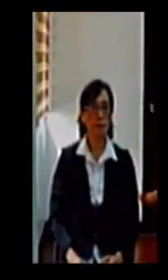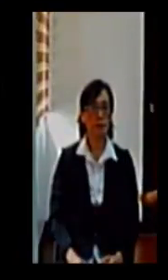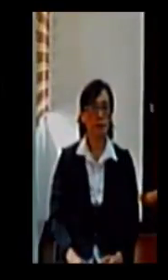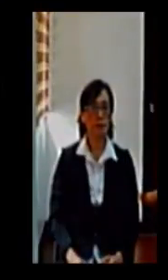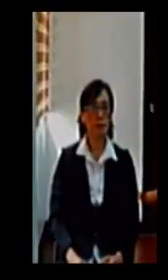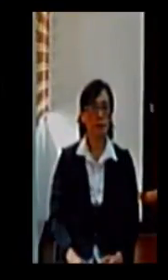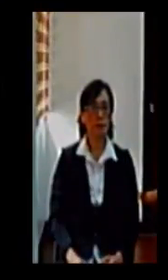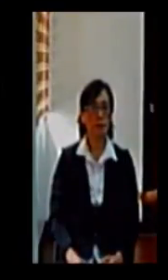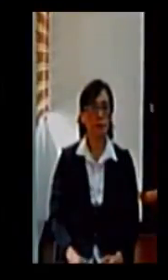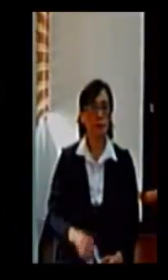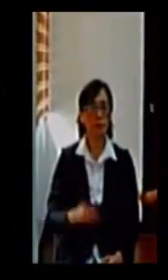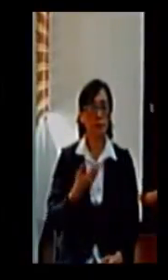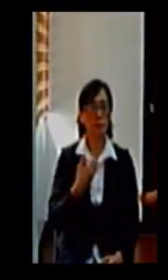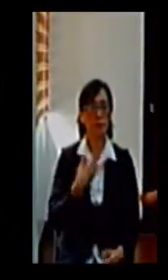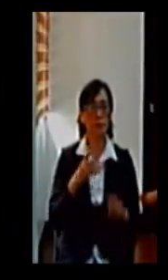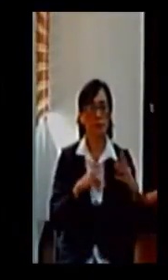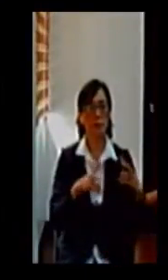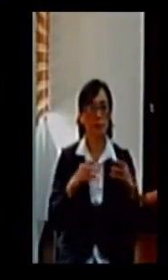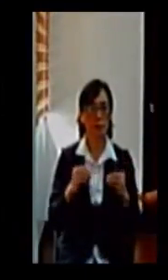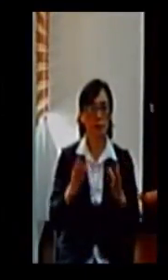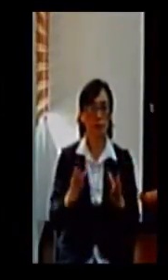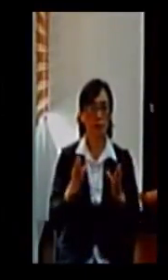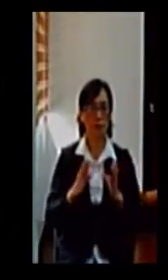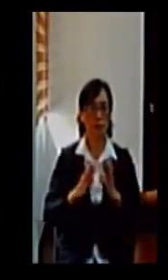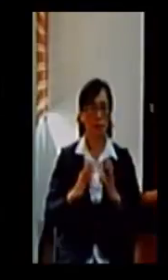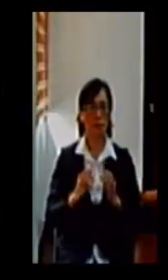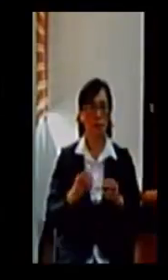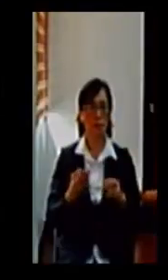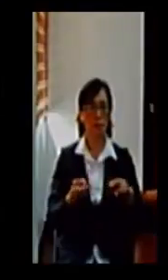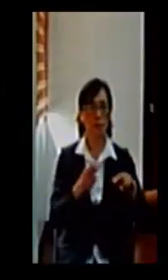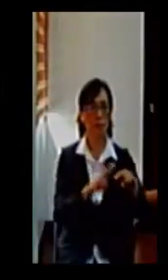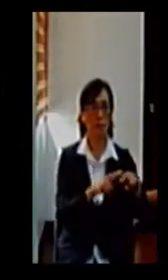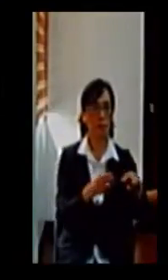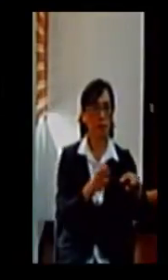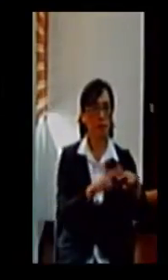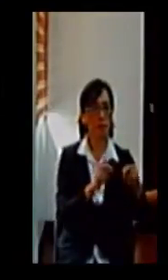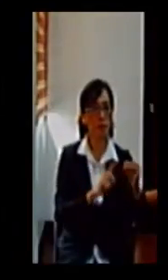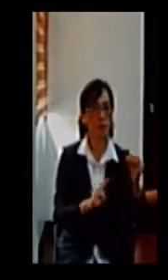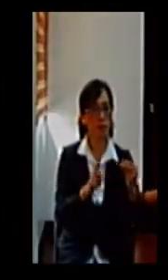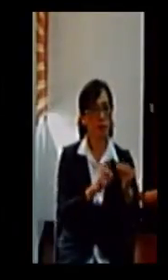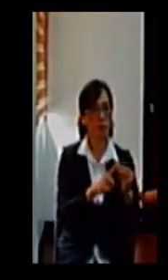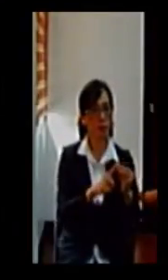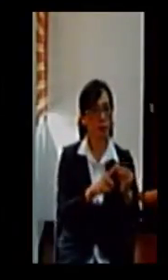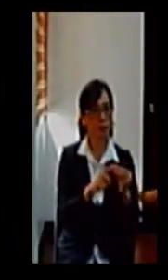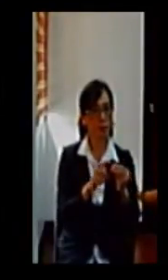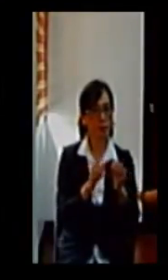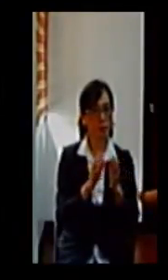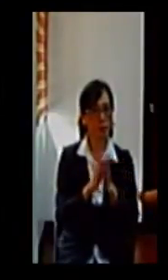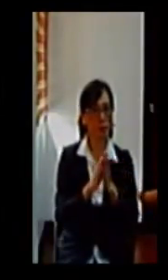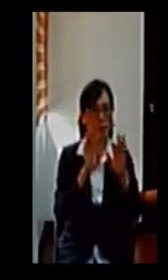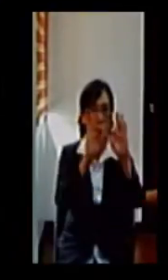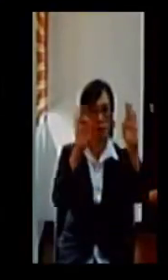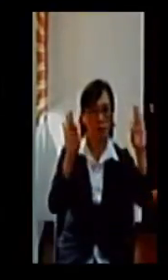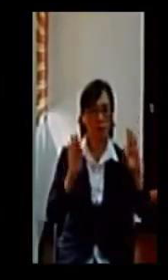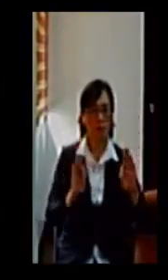I do want to, you know, this inquiry is about, as framed by our